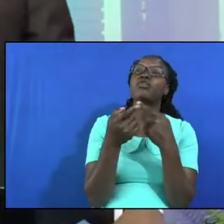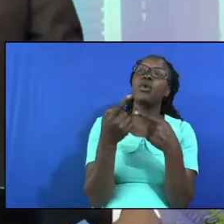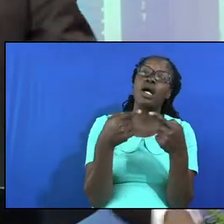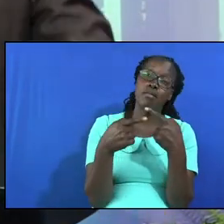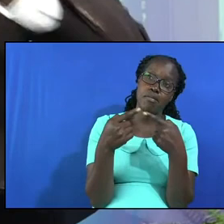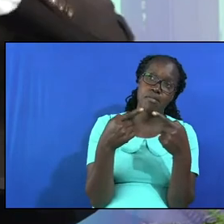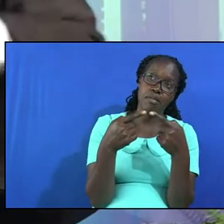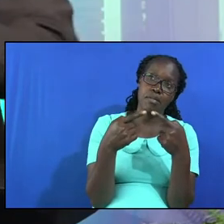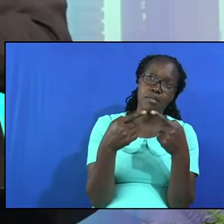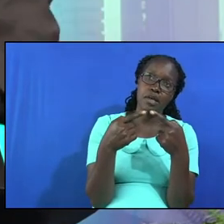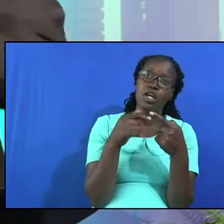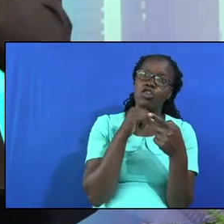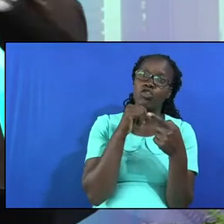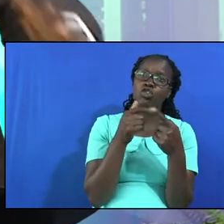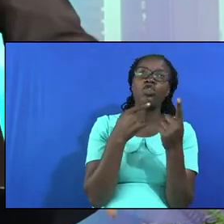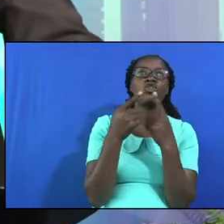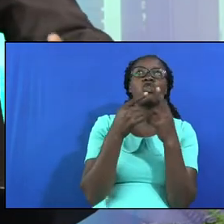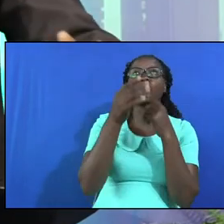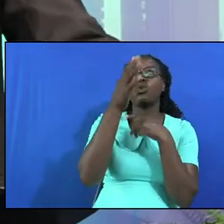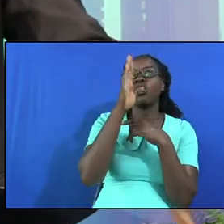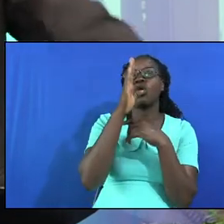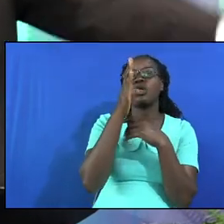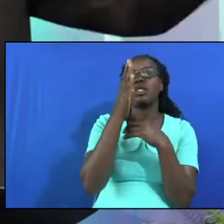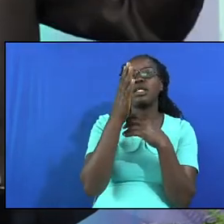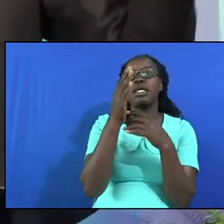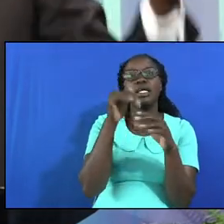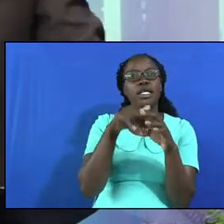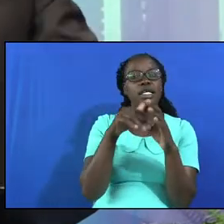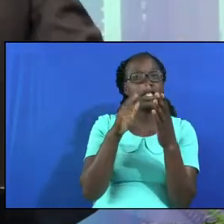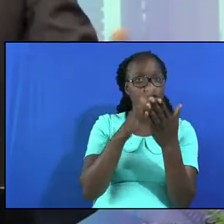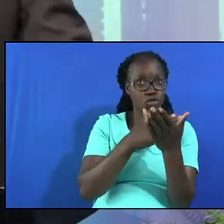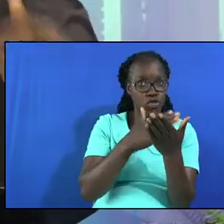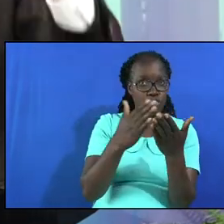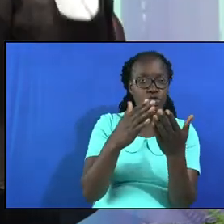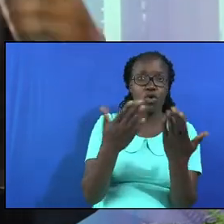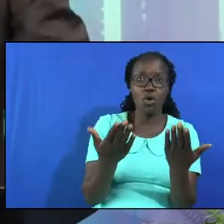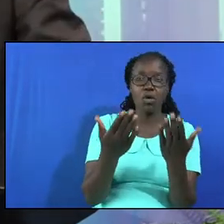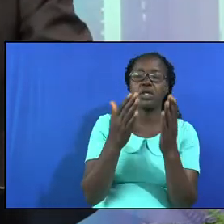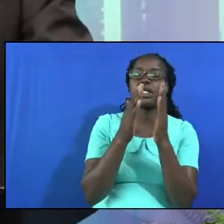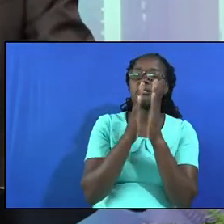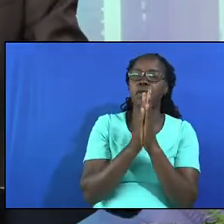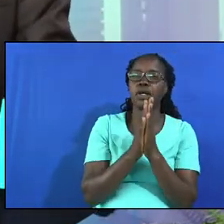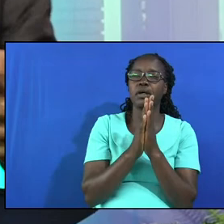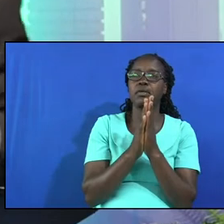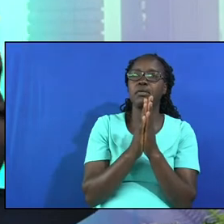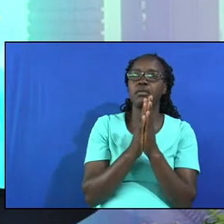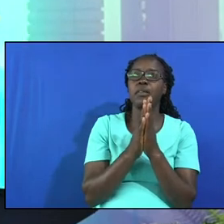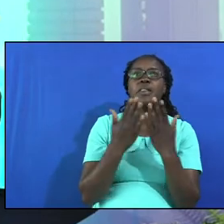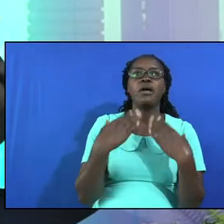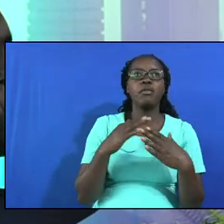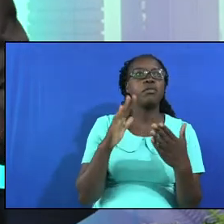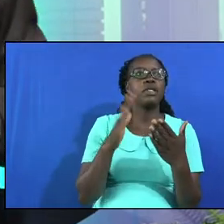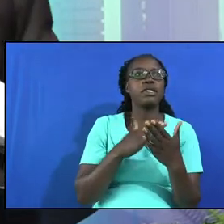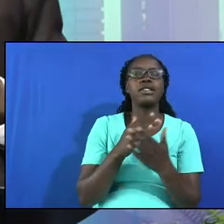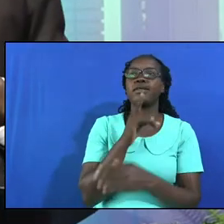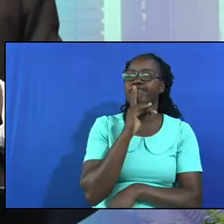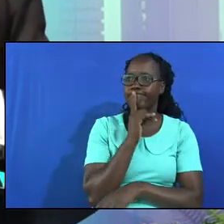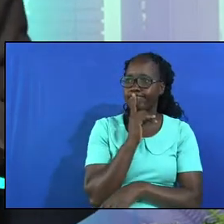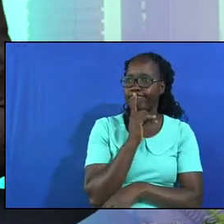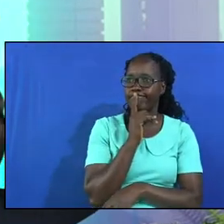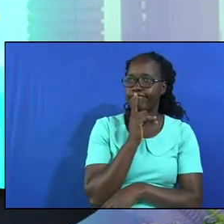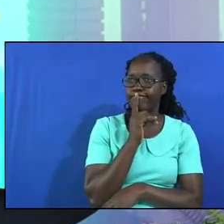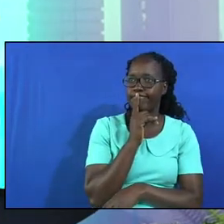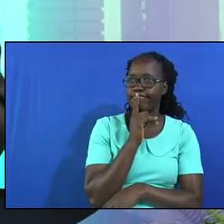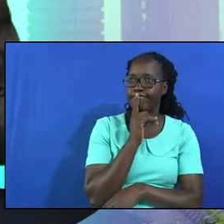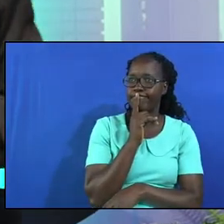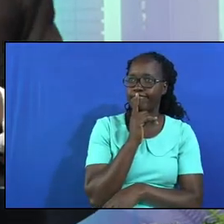come and you don't talk to God in song or in prayer, people are singing, you are just quiet